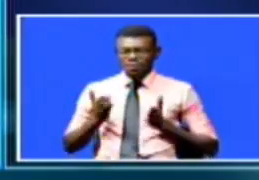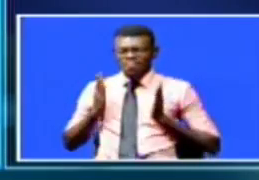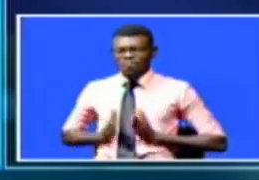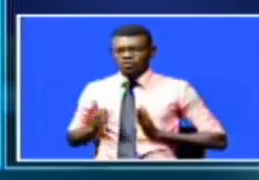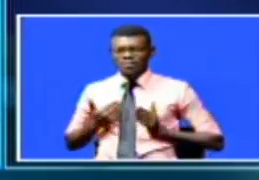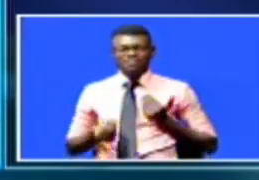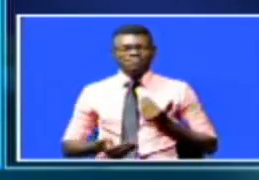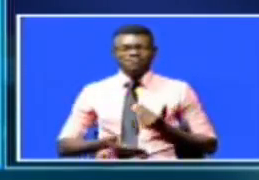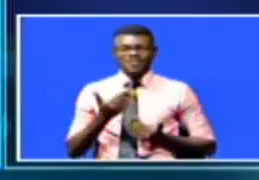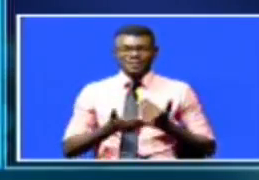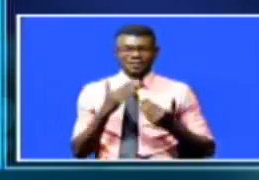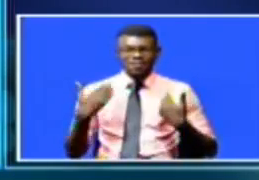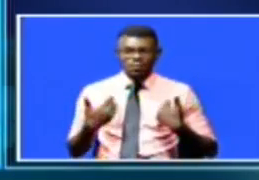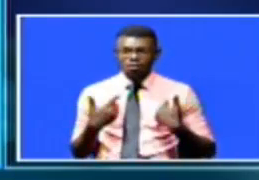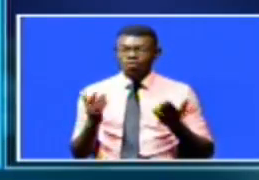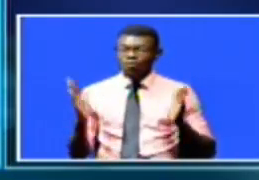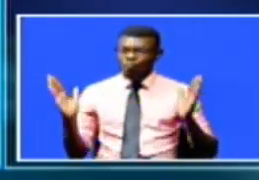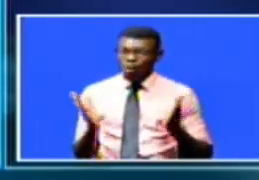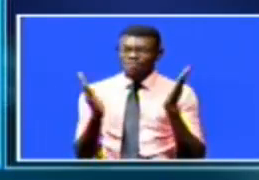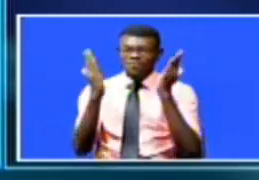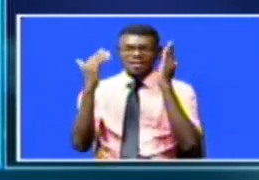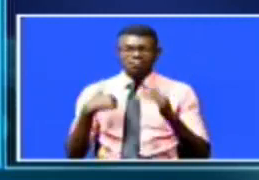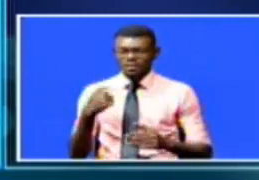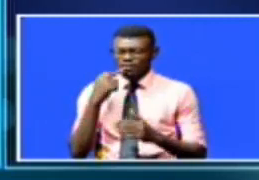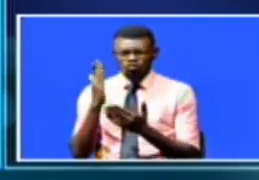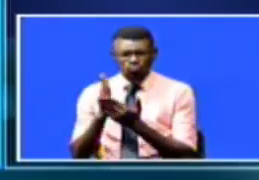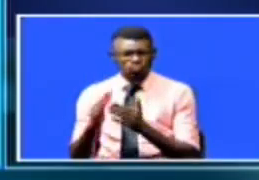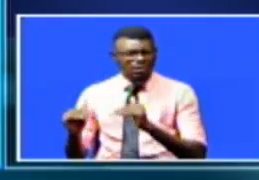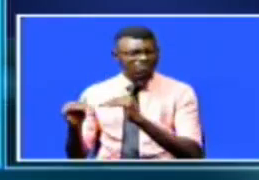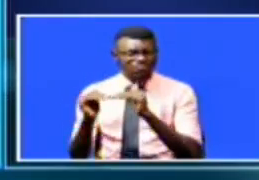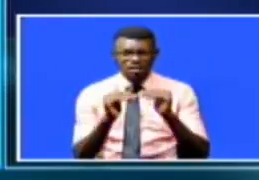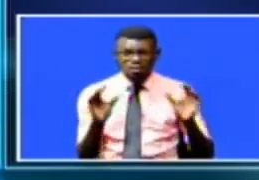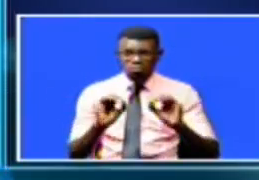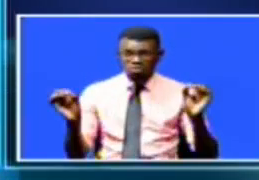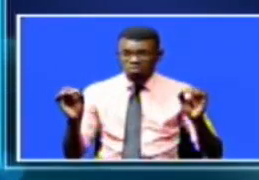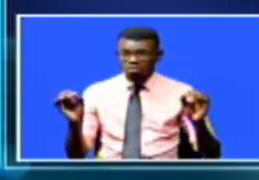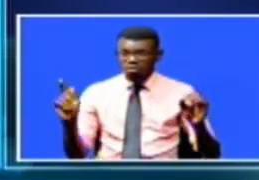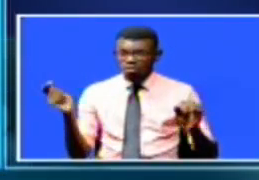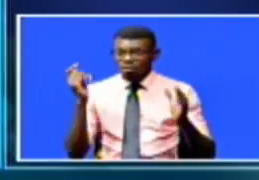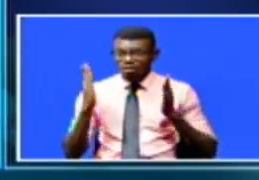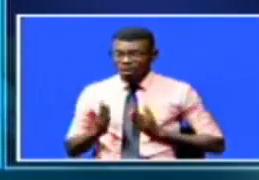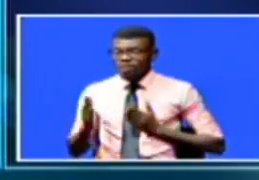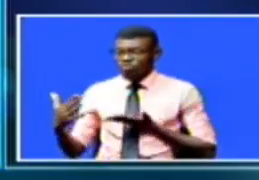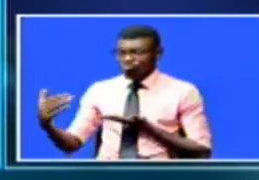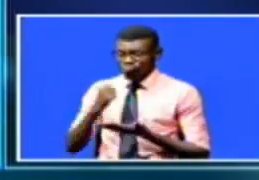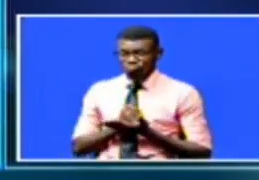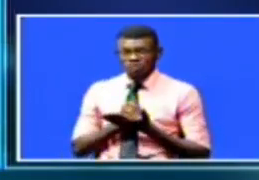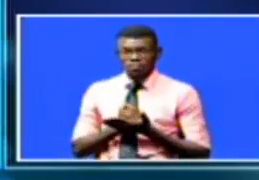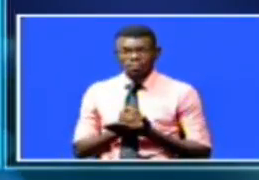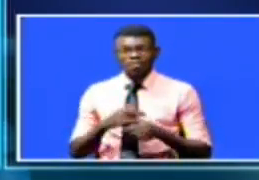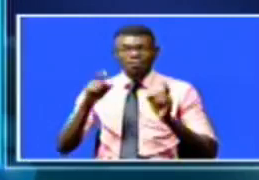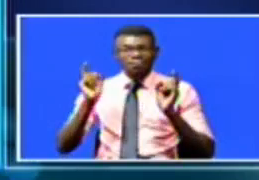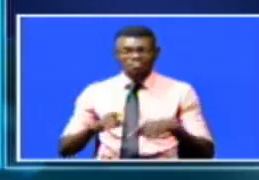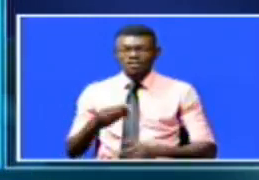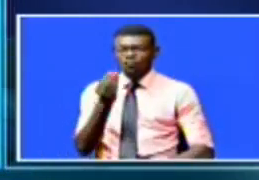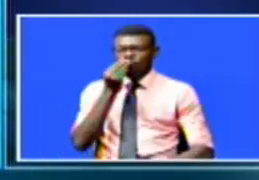welfare of Kenyans. I said to myself, it will not be fair. Those Kenyans whom he employed also deserve to have food